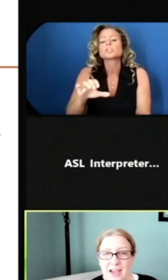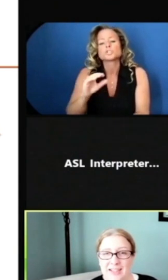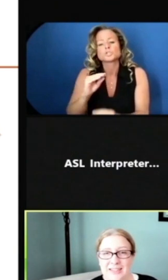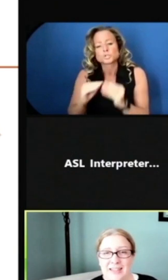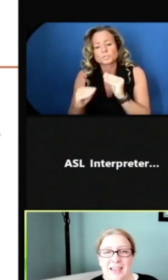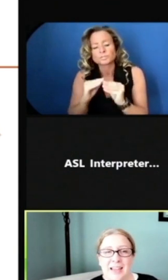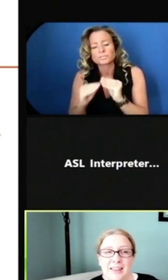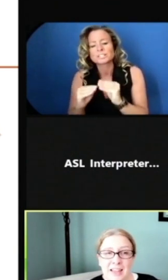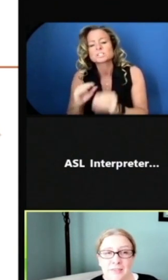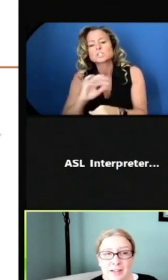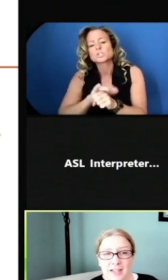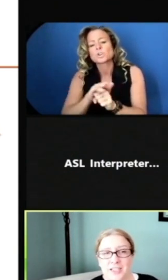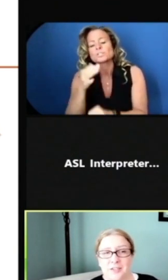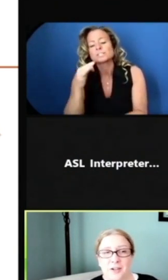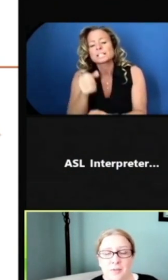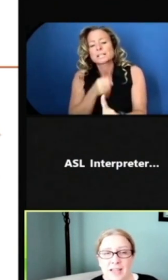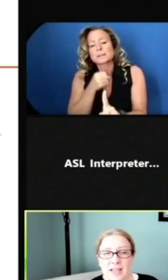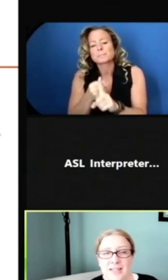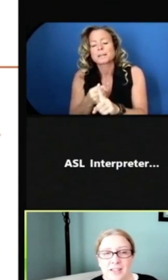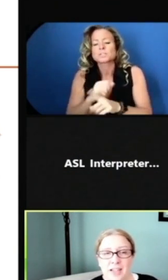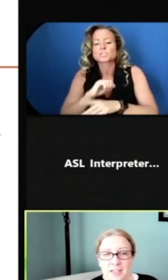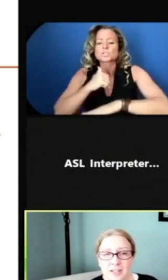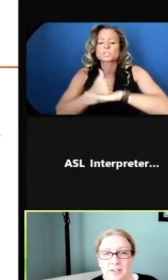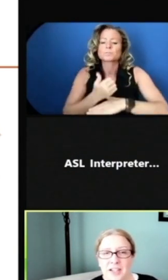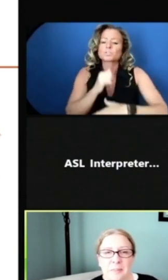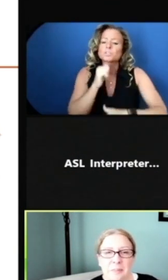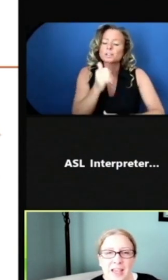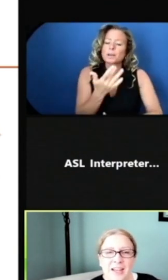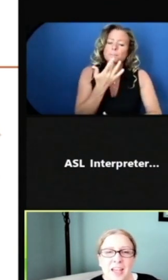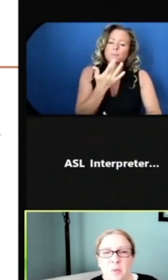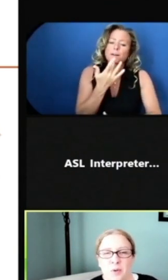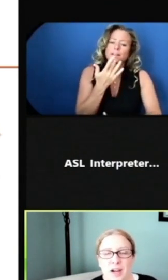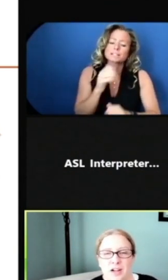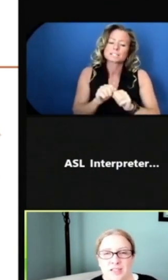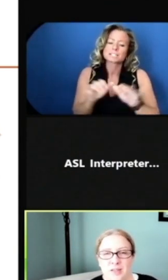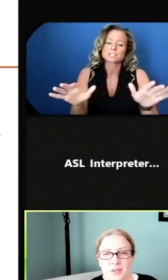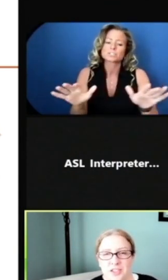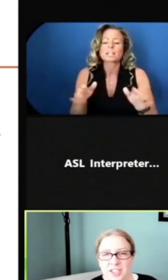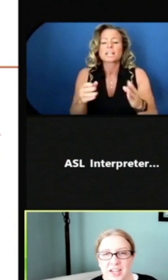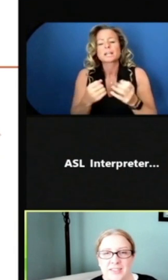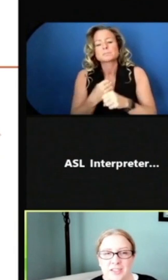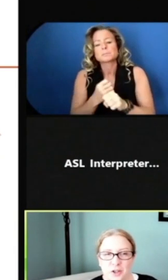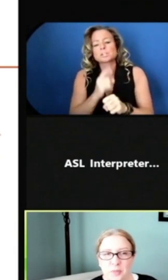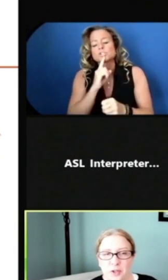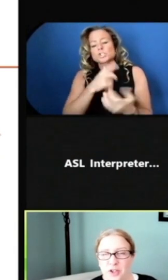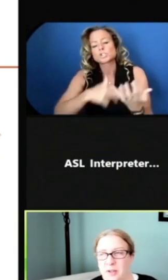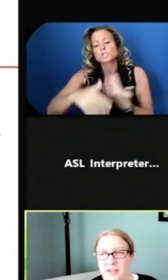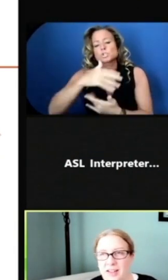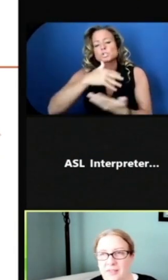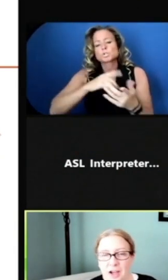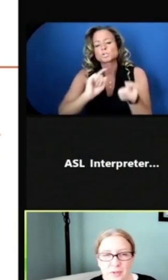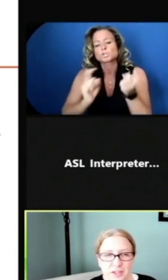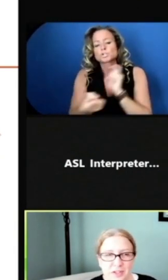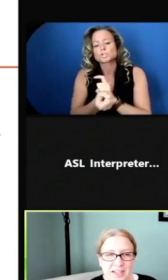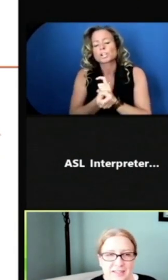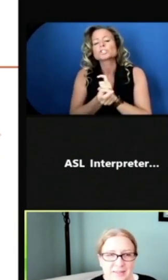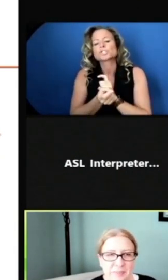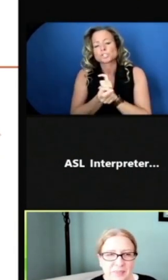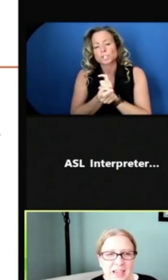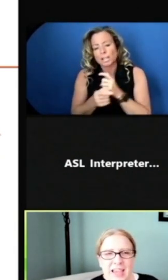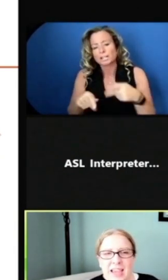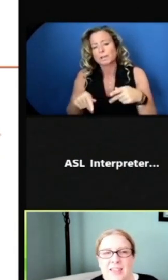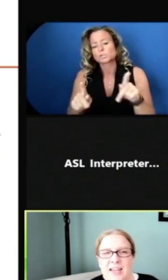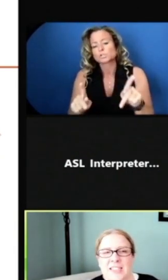COVID-19 impacts, lay the foundation for unbiased healthcare delivery, and enable broader social change and durable community level